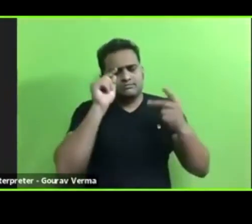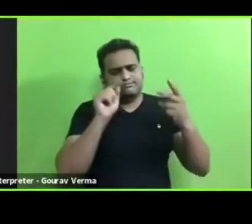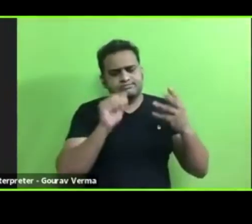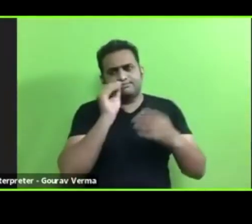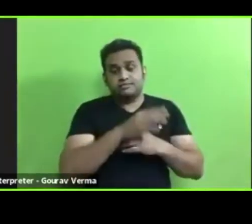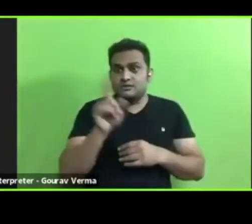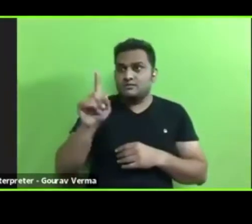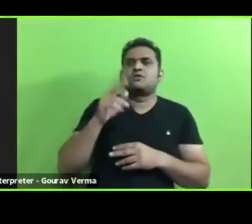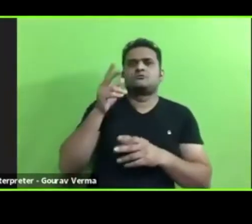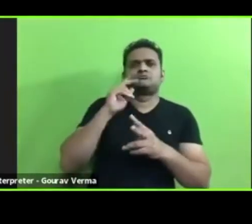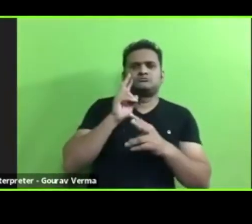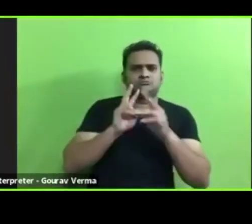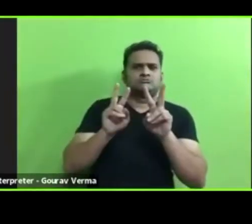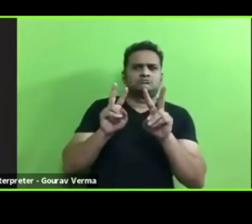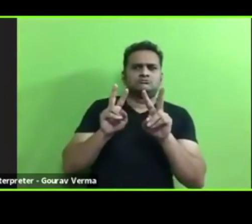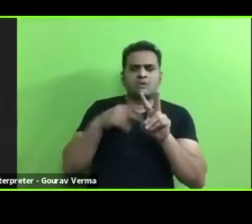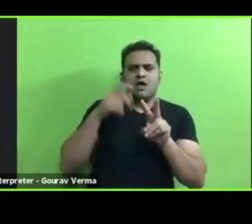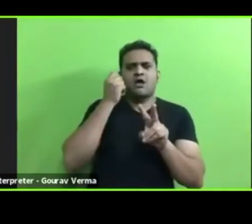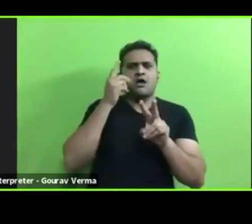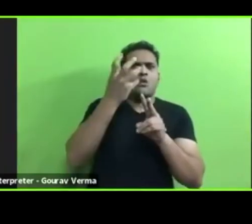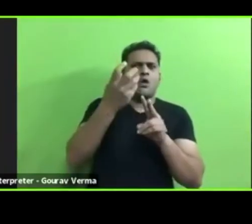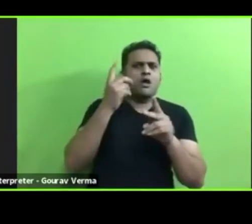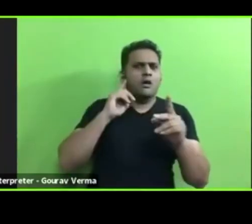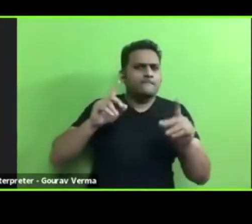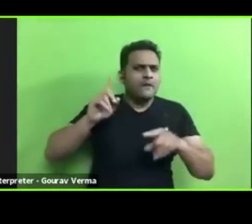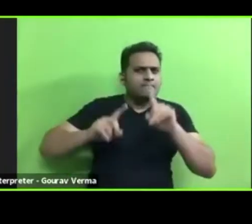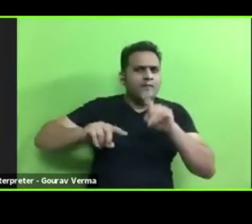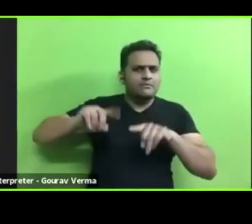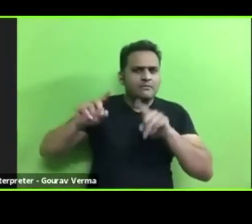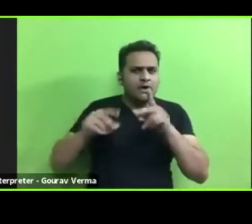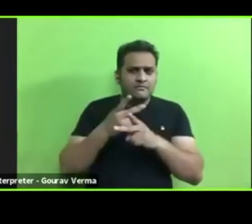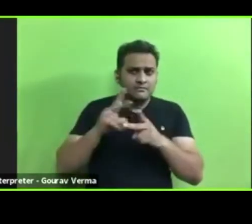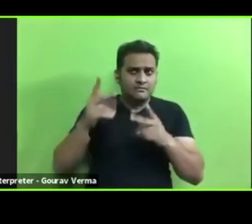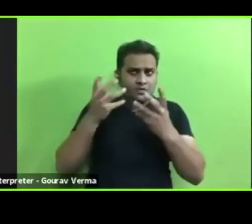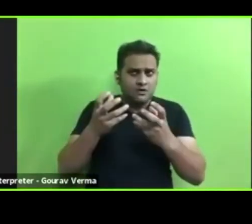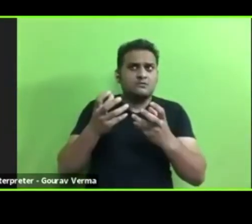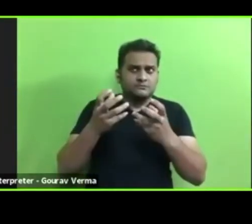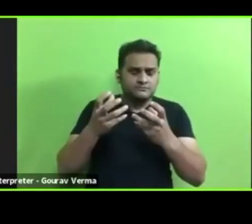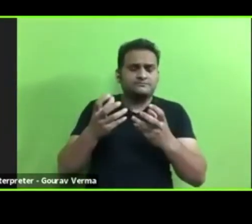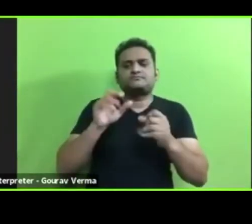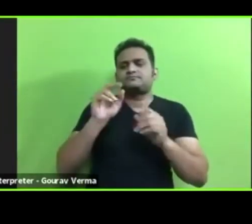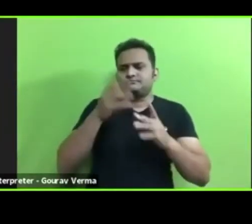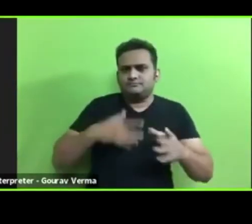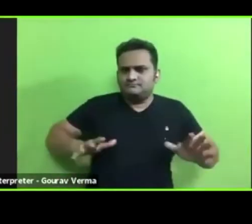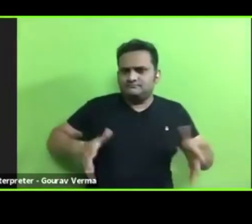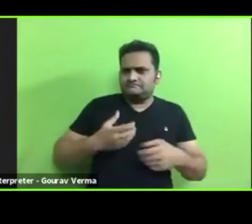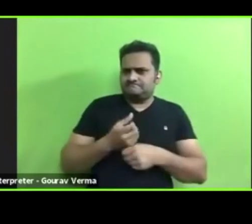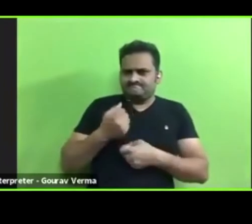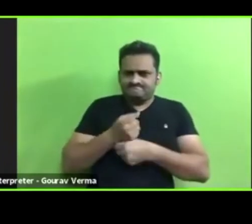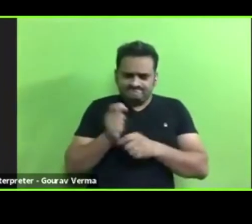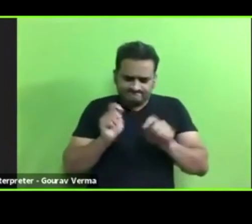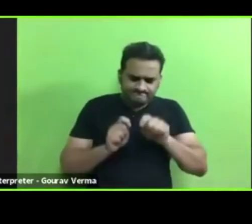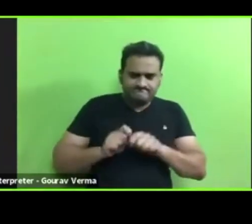has intellectual equipment to understand a vague term like the sound is not round enough. But make sure